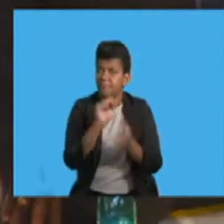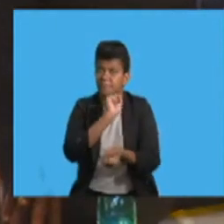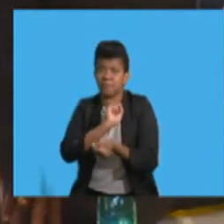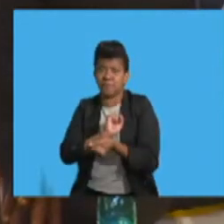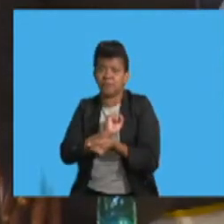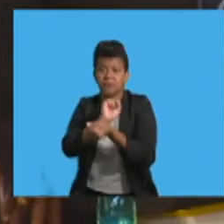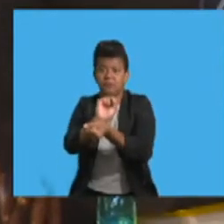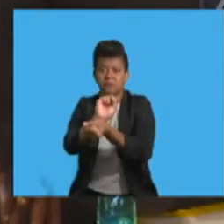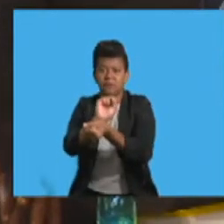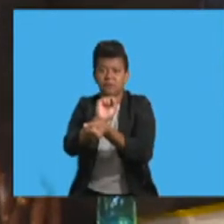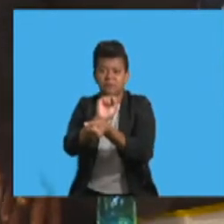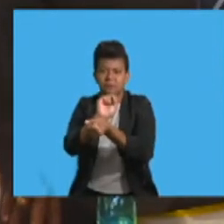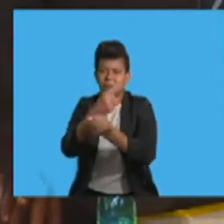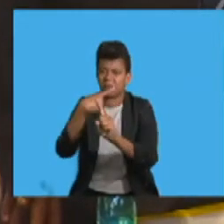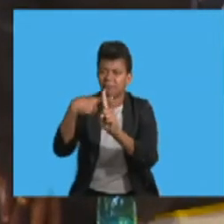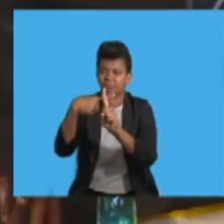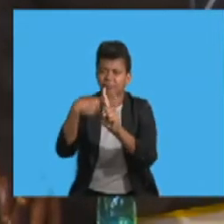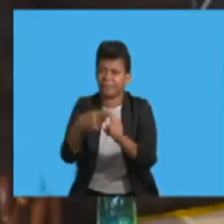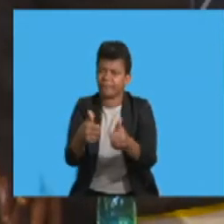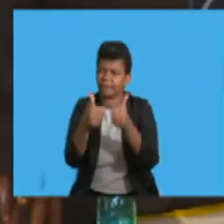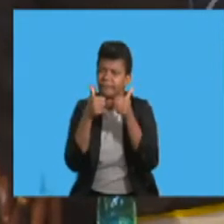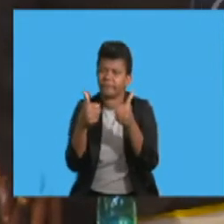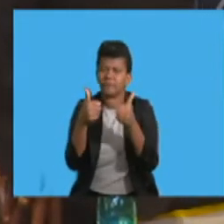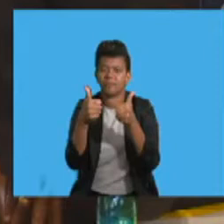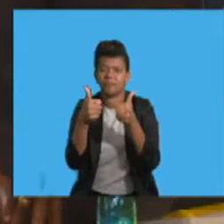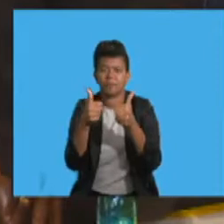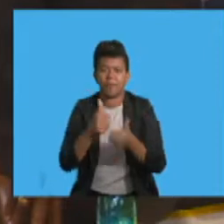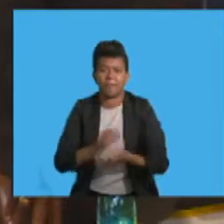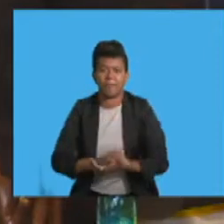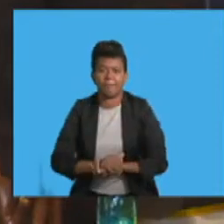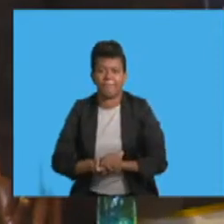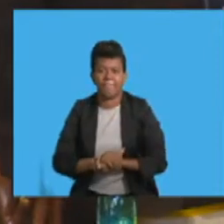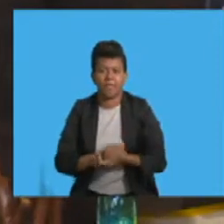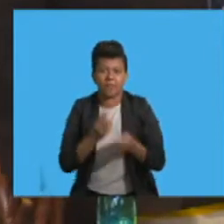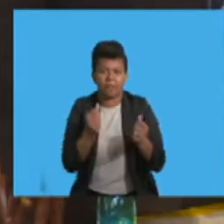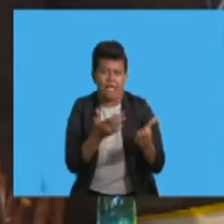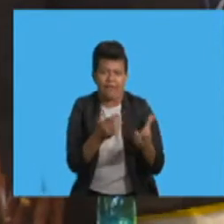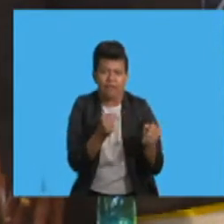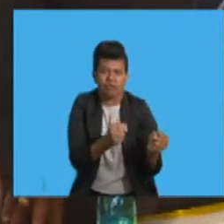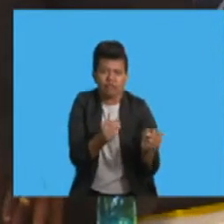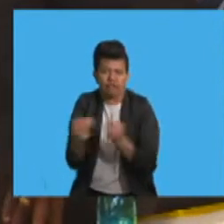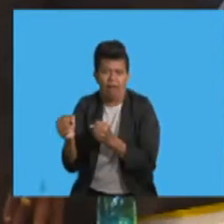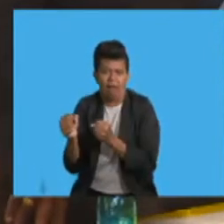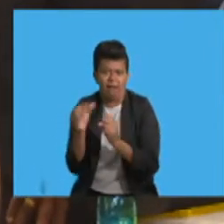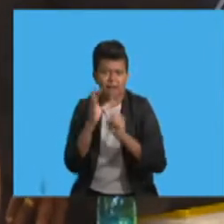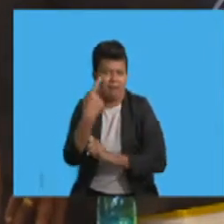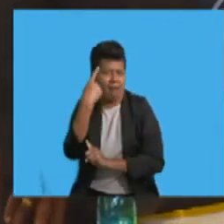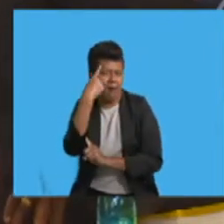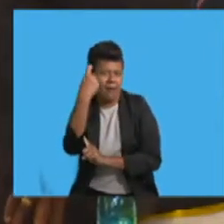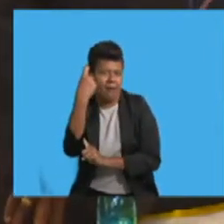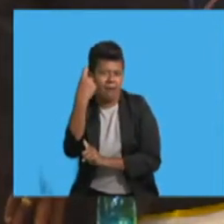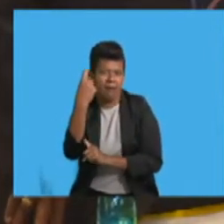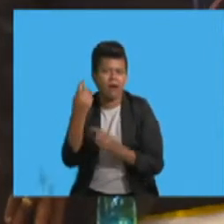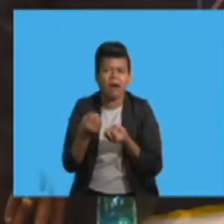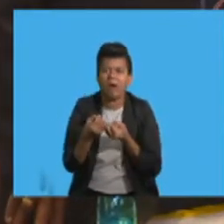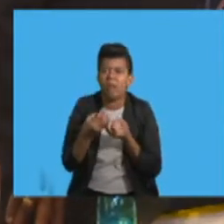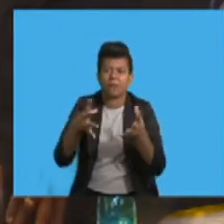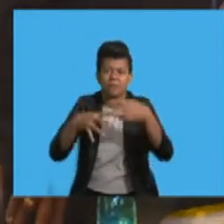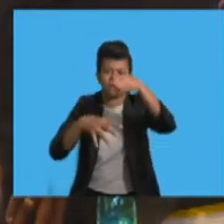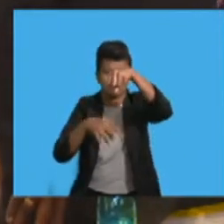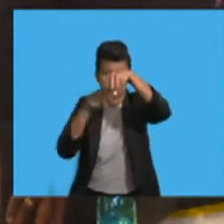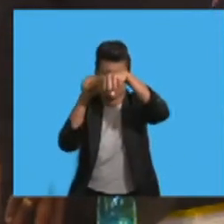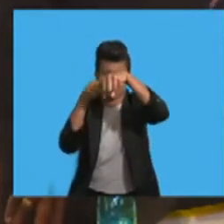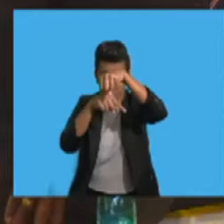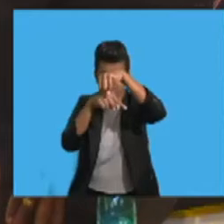been the shift in culture in the Fiji Police Force, starting from the Commissioner through his senior